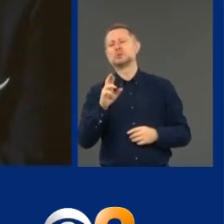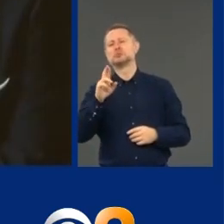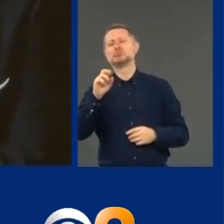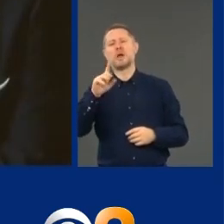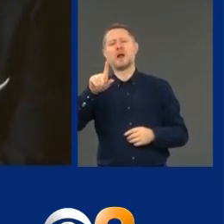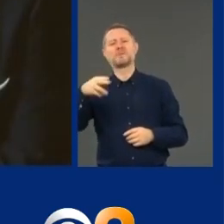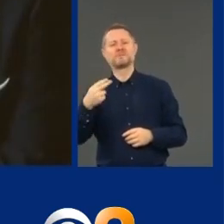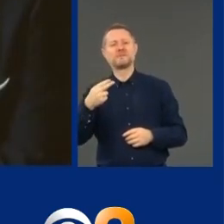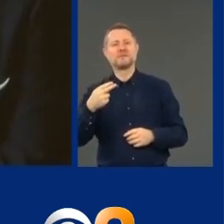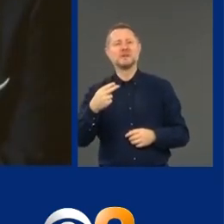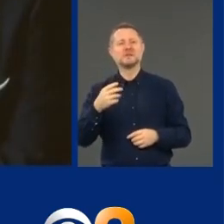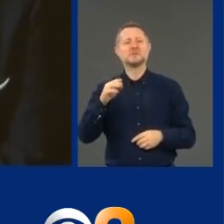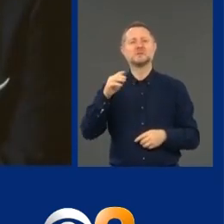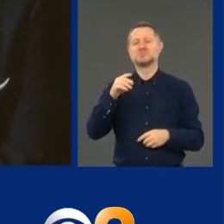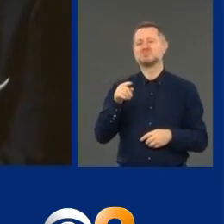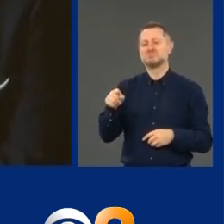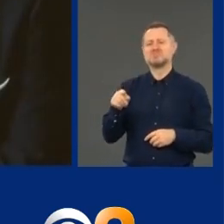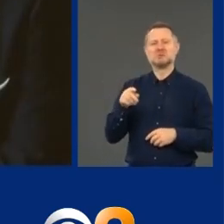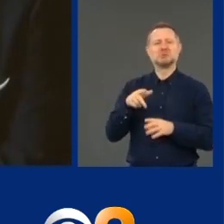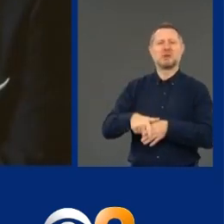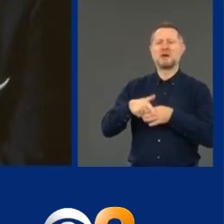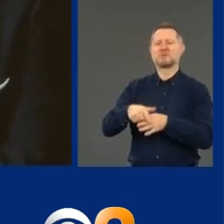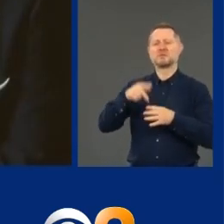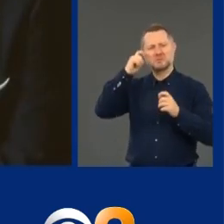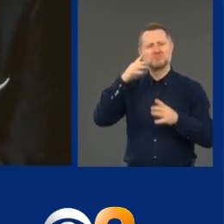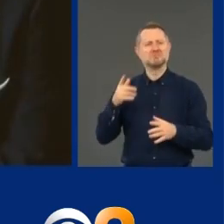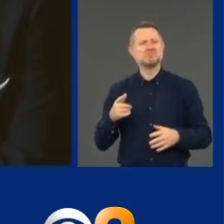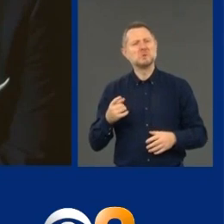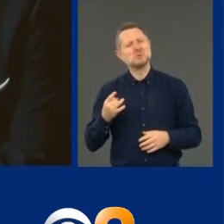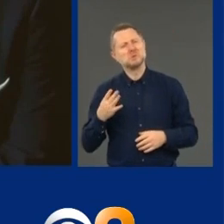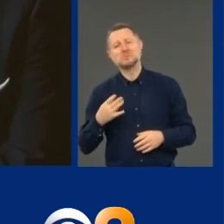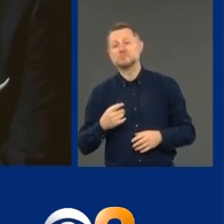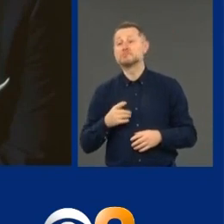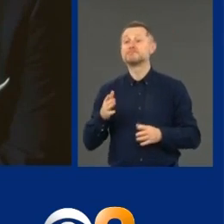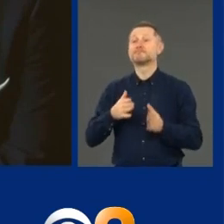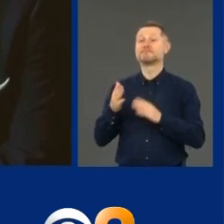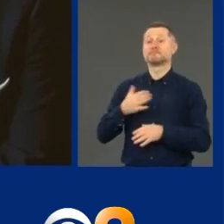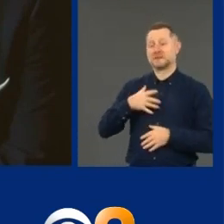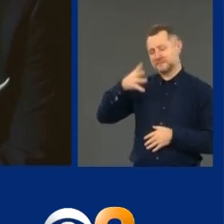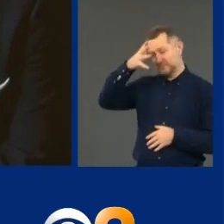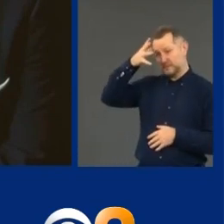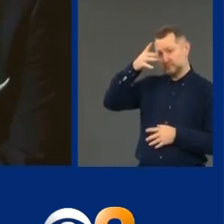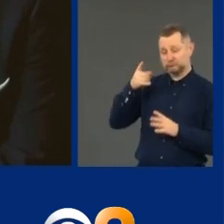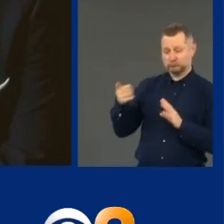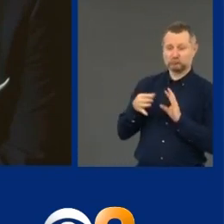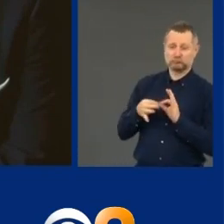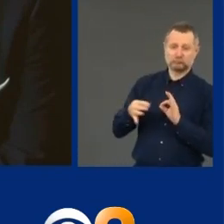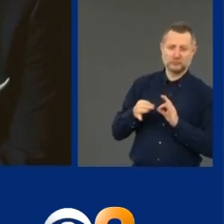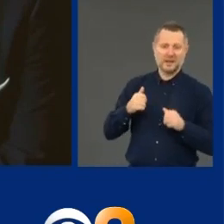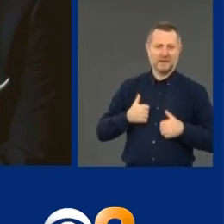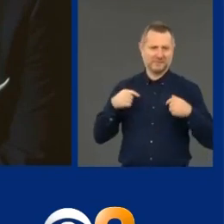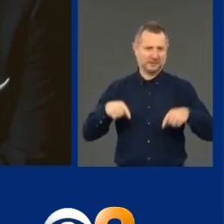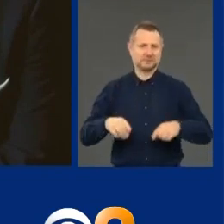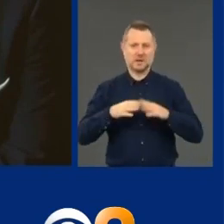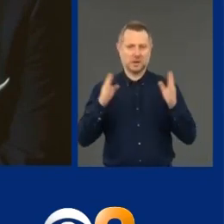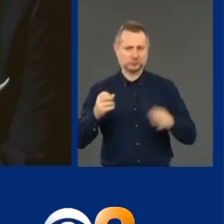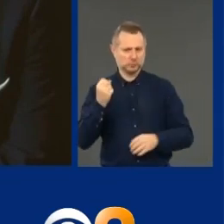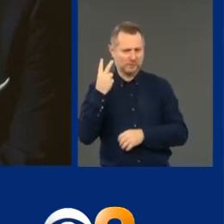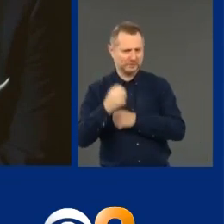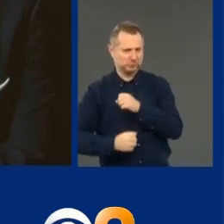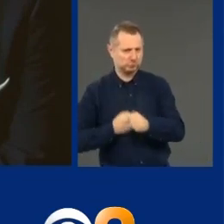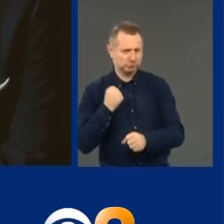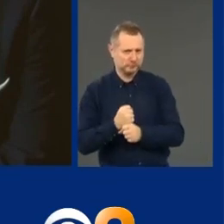himself. My father was governor of New York, lived in this house for 12 years as governor, served as